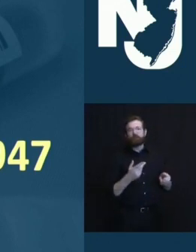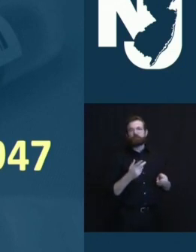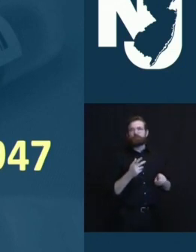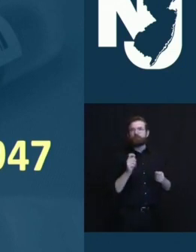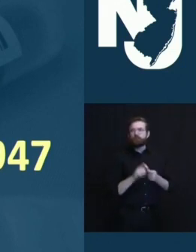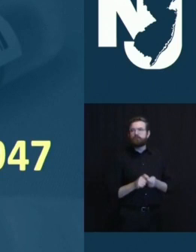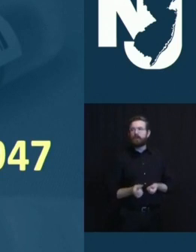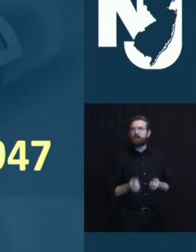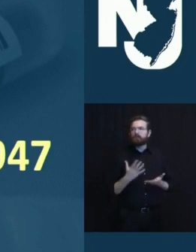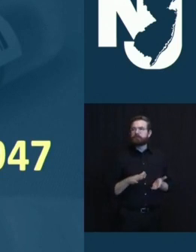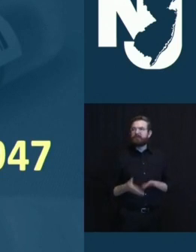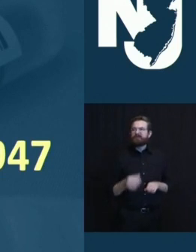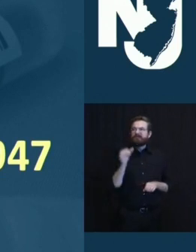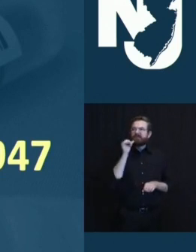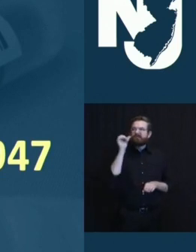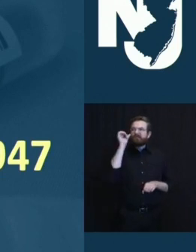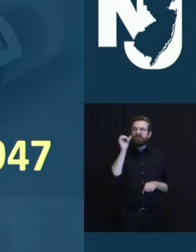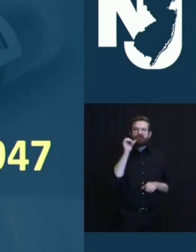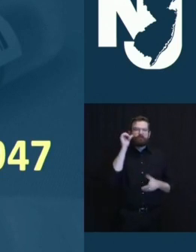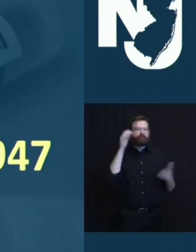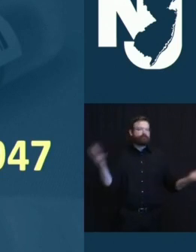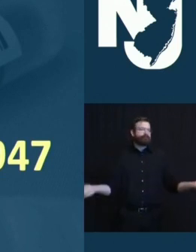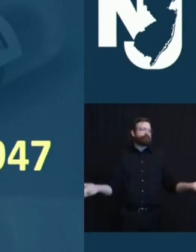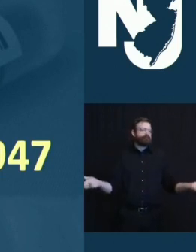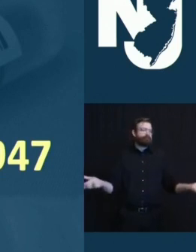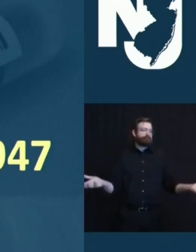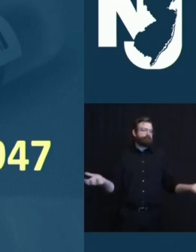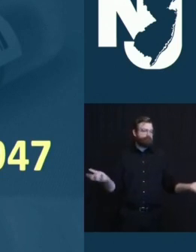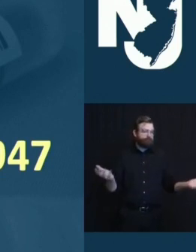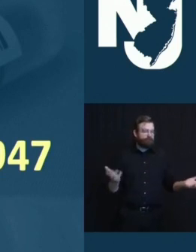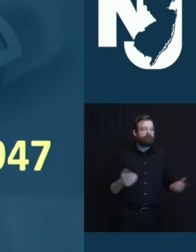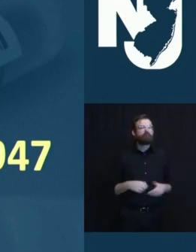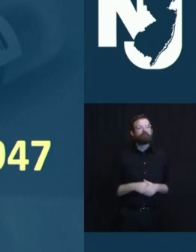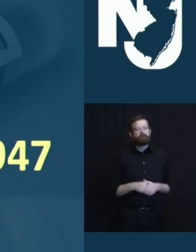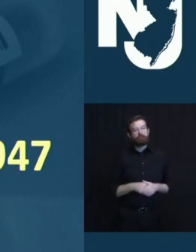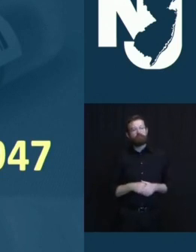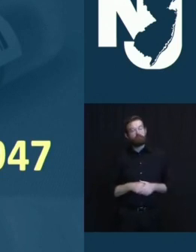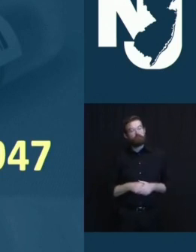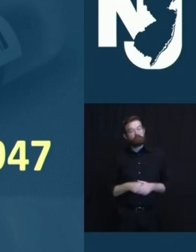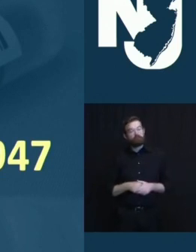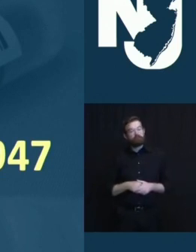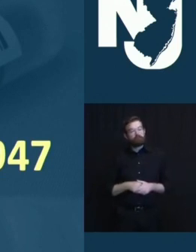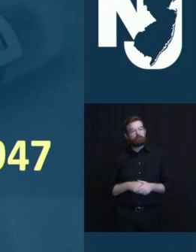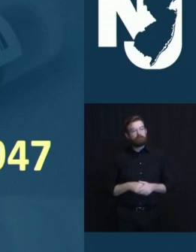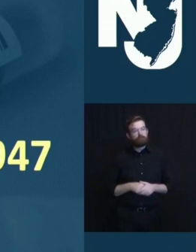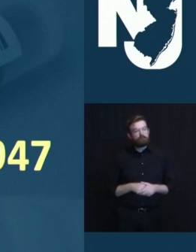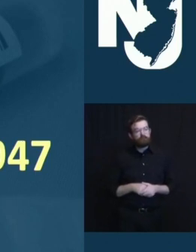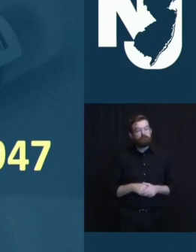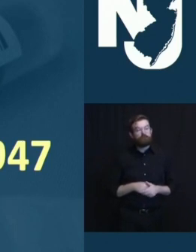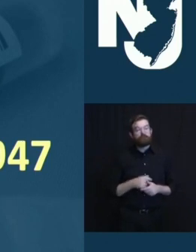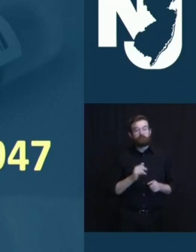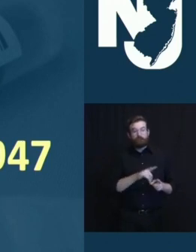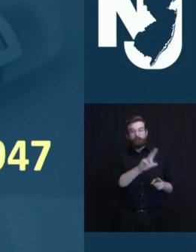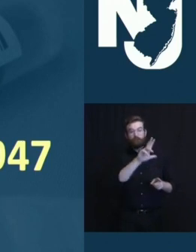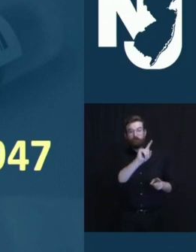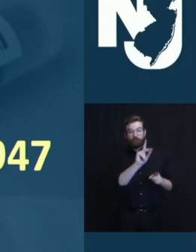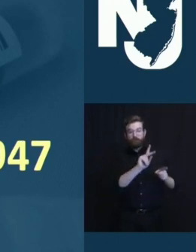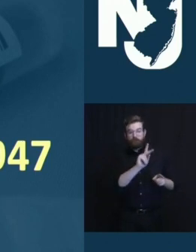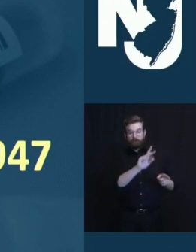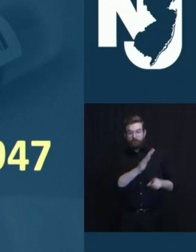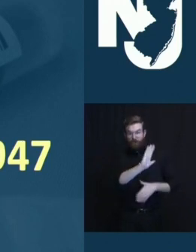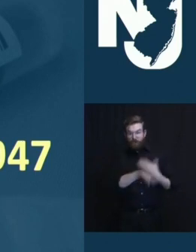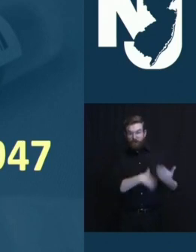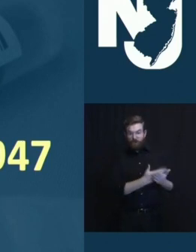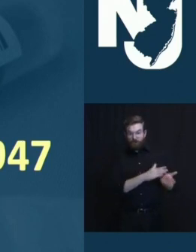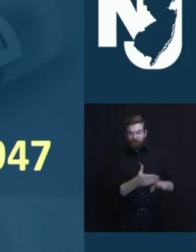case that 31 people passed since midday yesterday. As we do every day, let's remember a few of these lives lost. Let's start in Madison. This guy